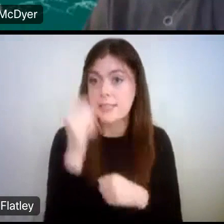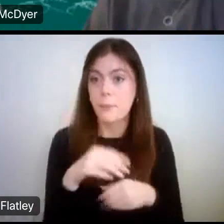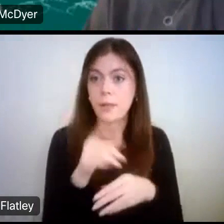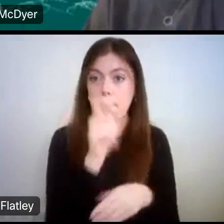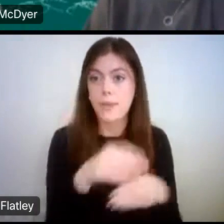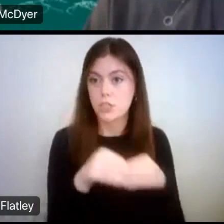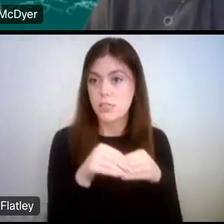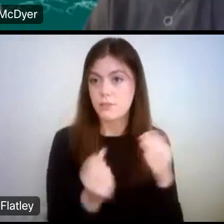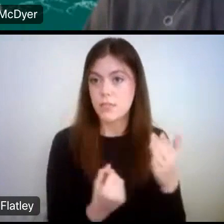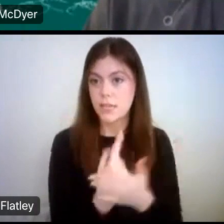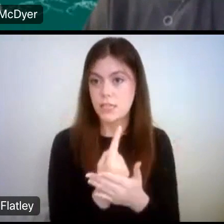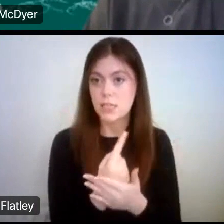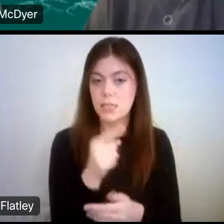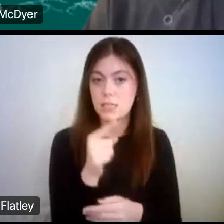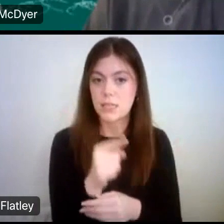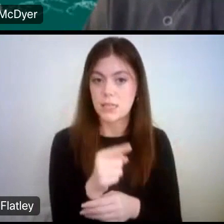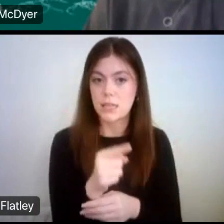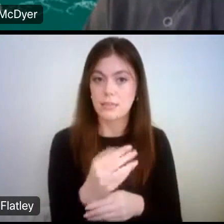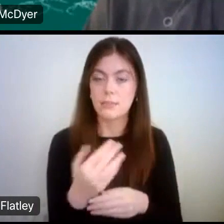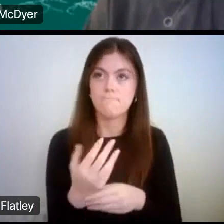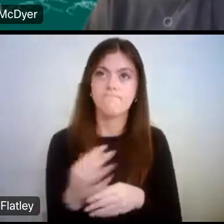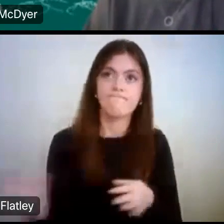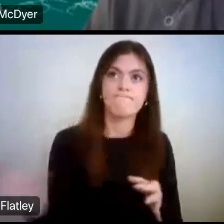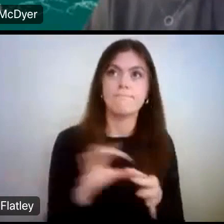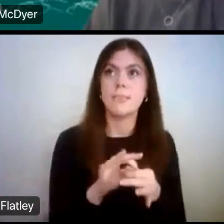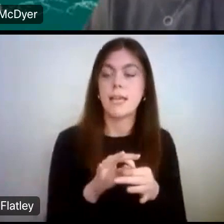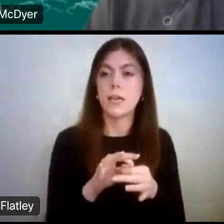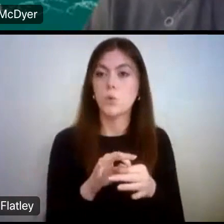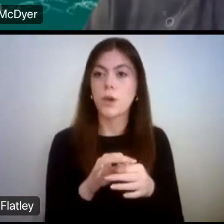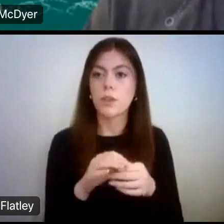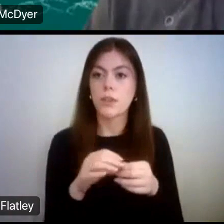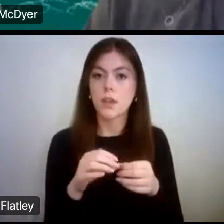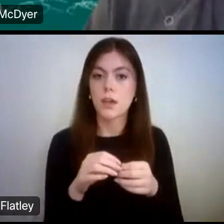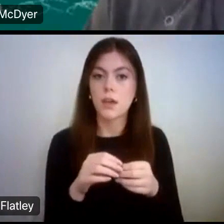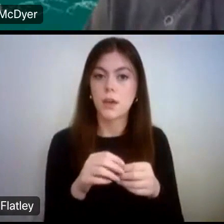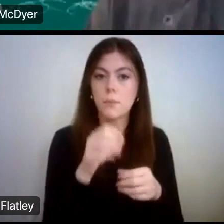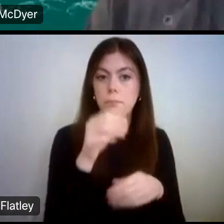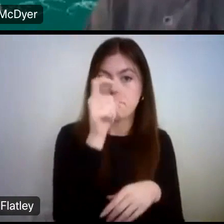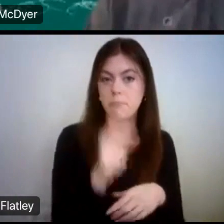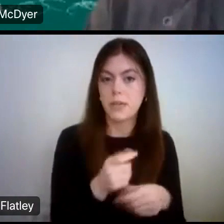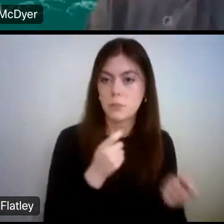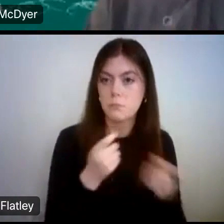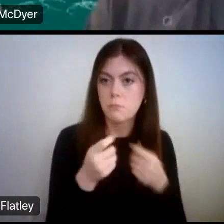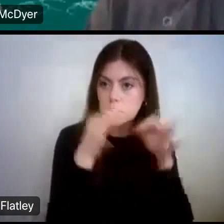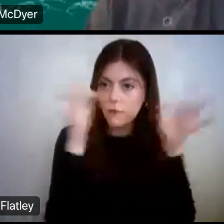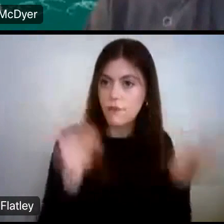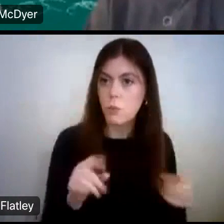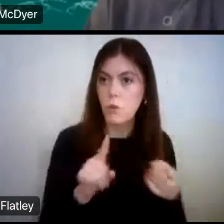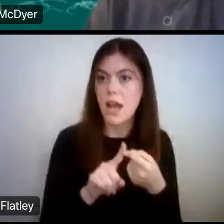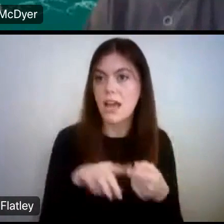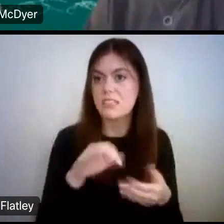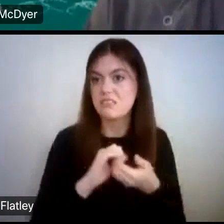under the incident management framework, and the staff would be undertaking reviews of those incidents.